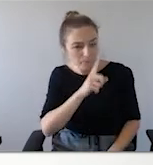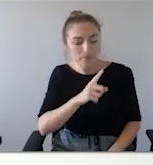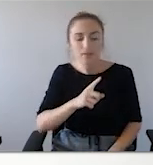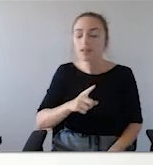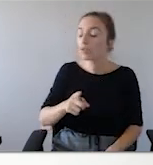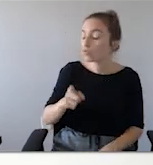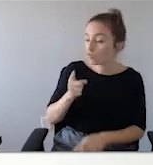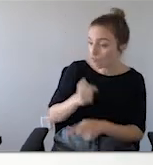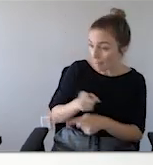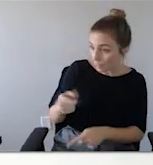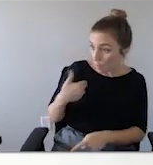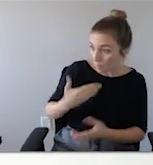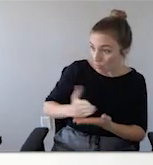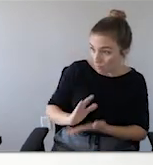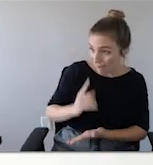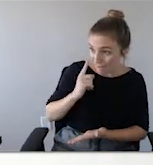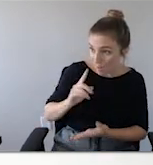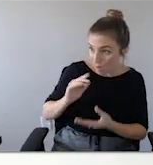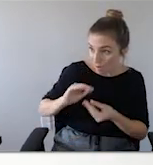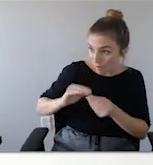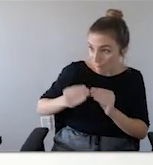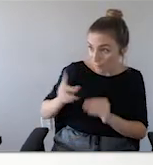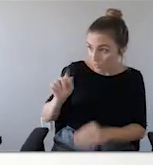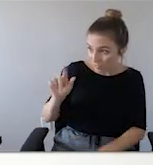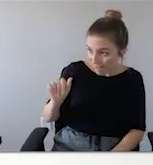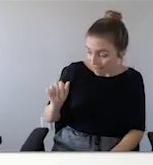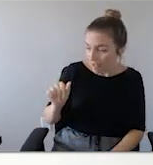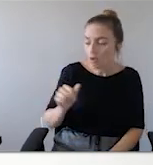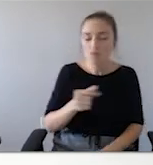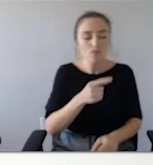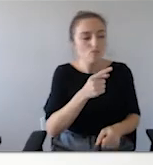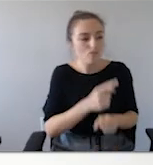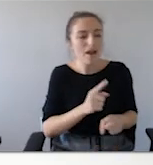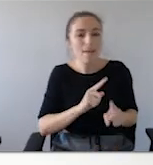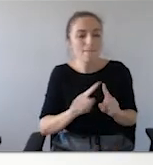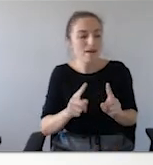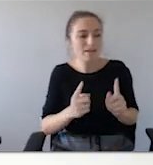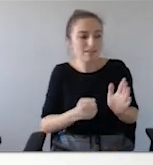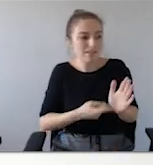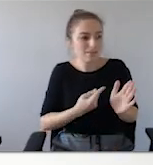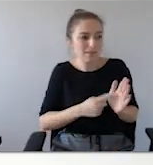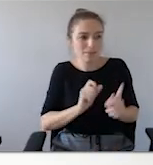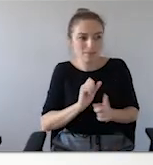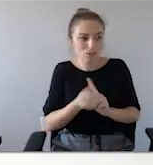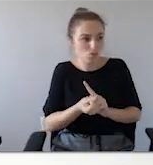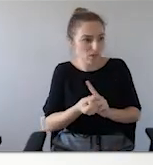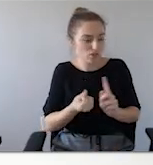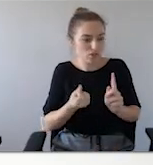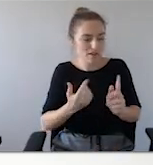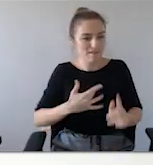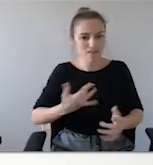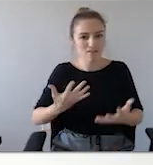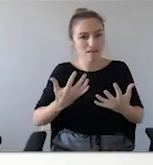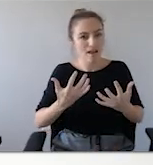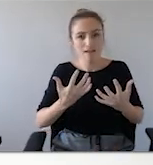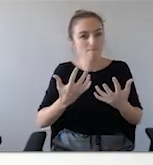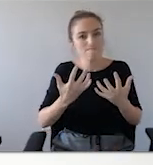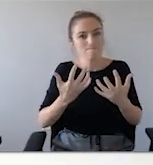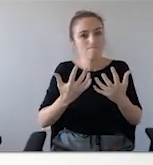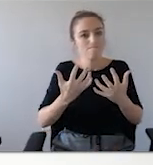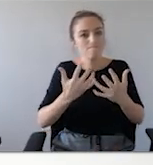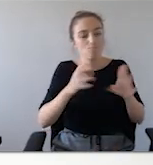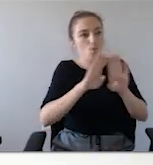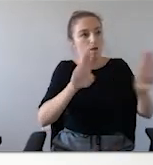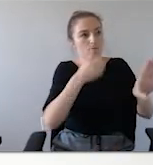situations that it's like you punch the wall because they don't have. And,